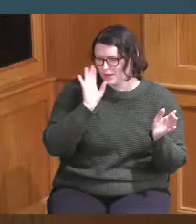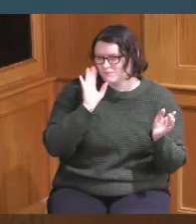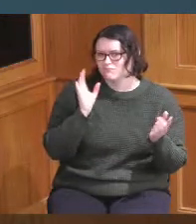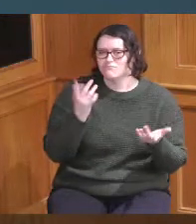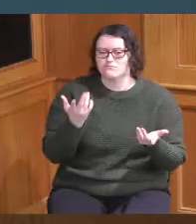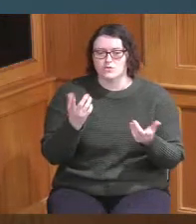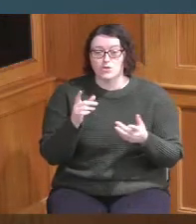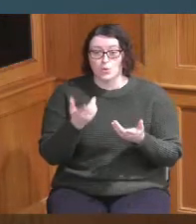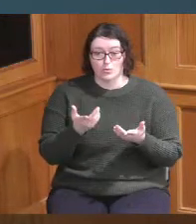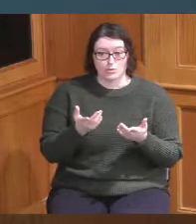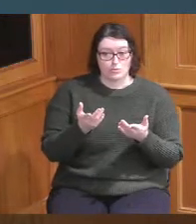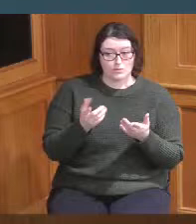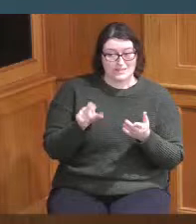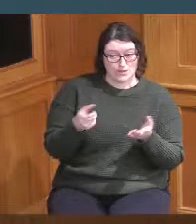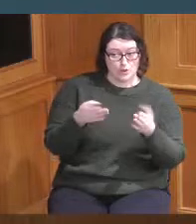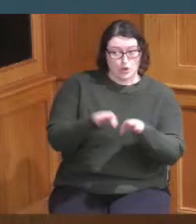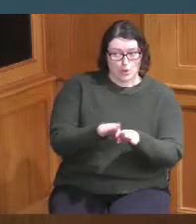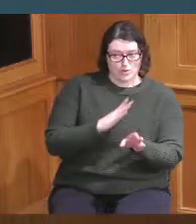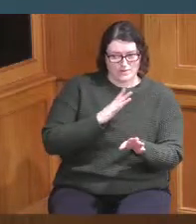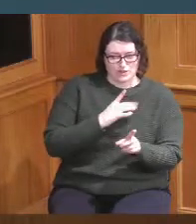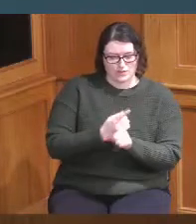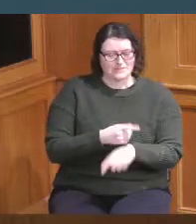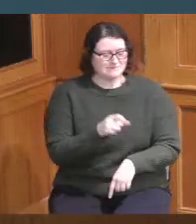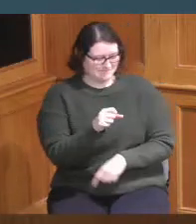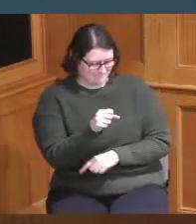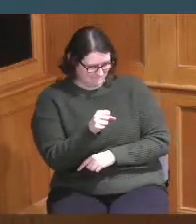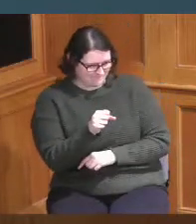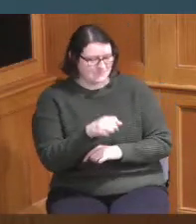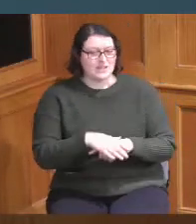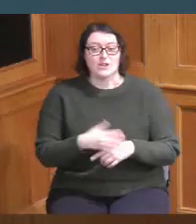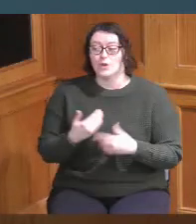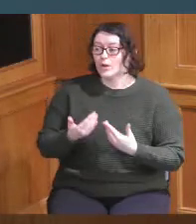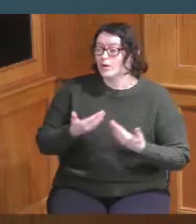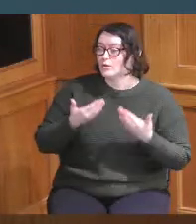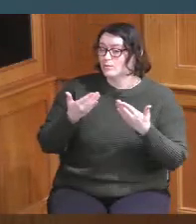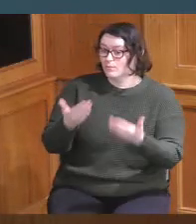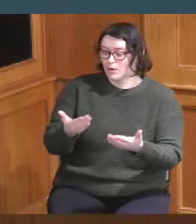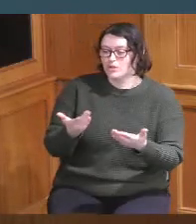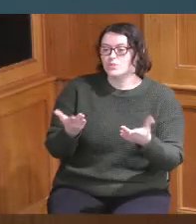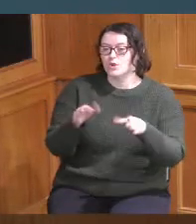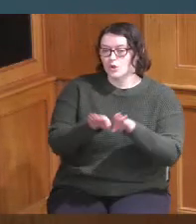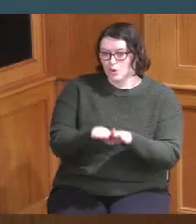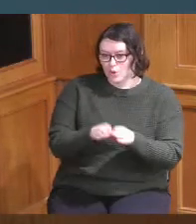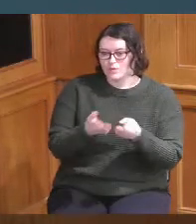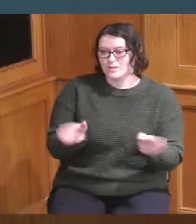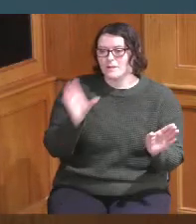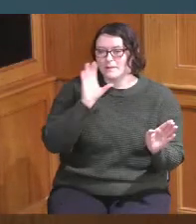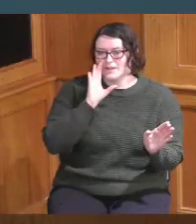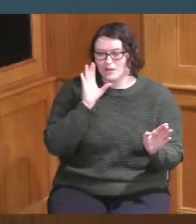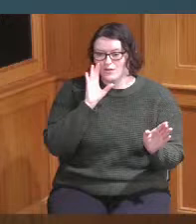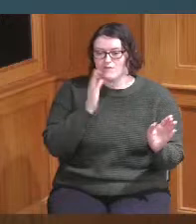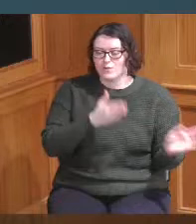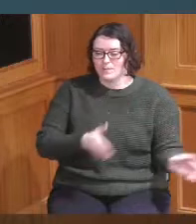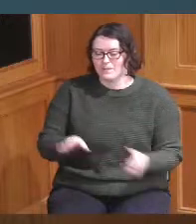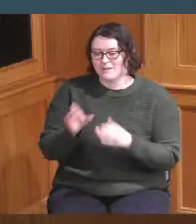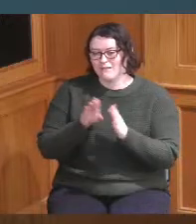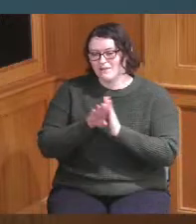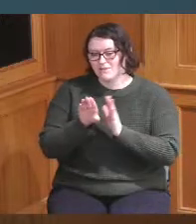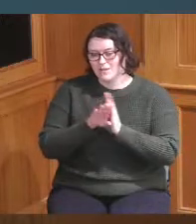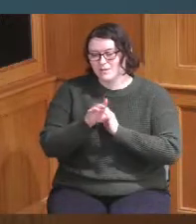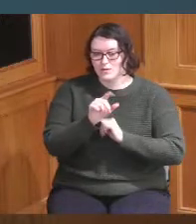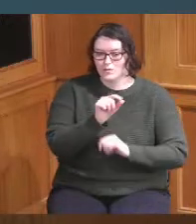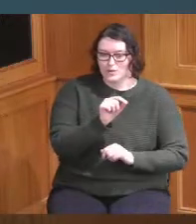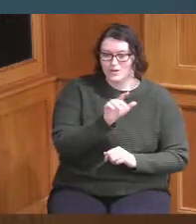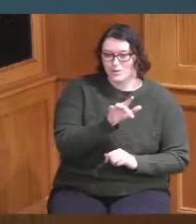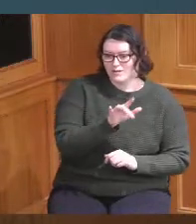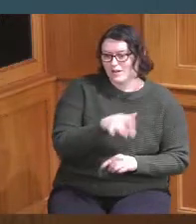close the hearing, am I correct? Yes, ma'am. All right, so I'm going to make a motion that we close the public hearing for the Planning and Development